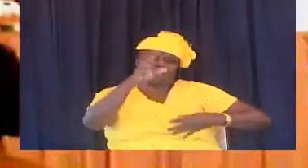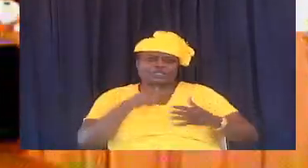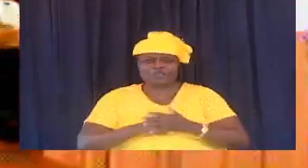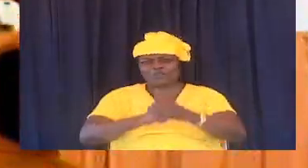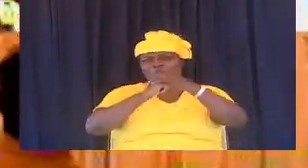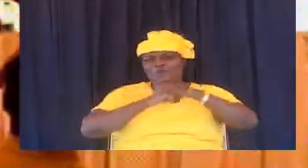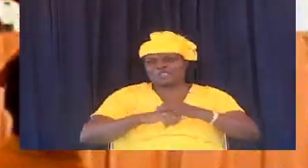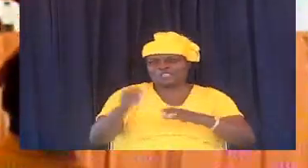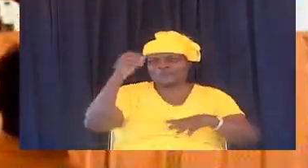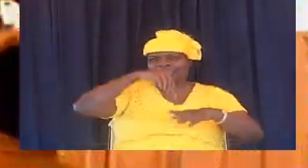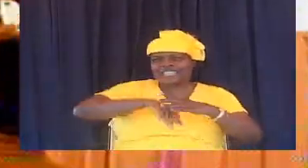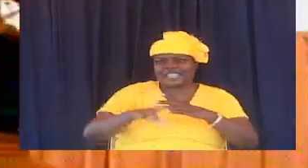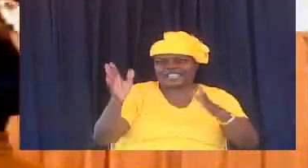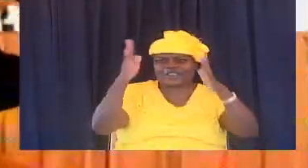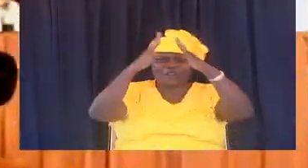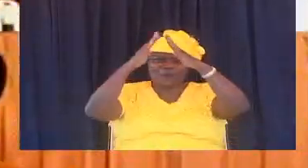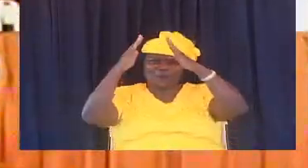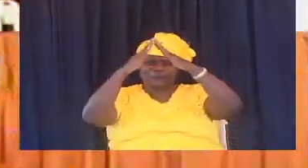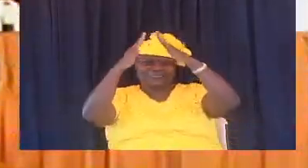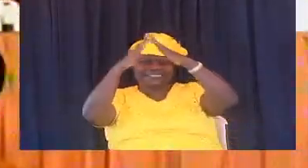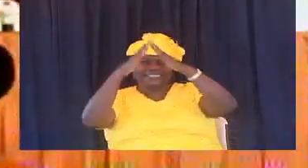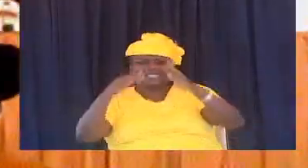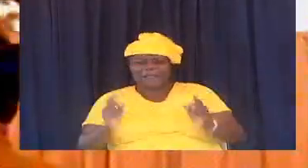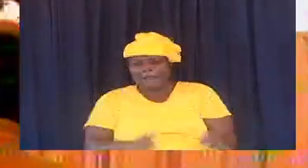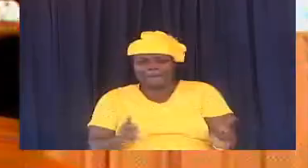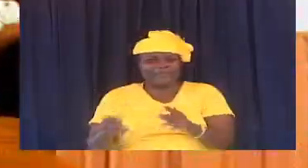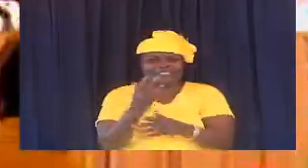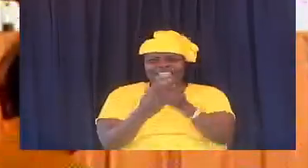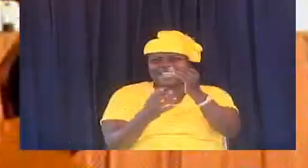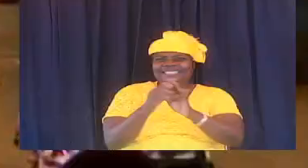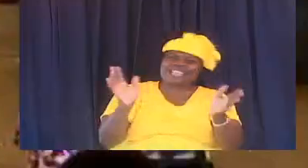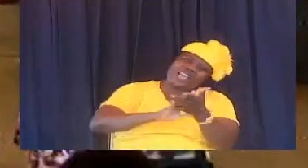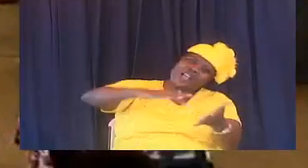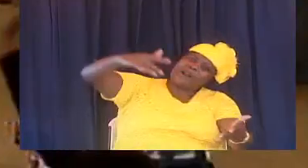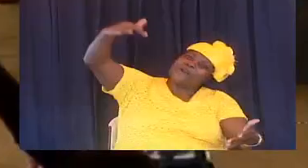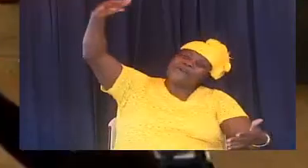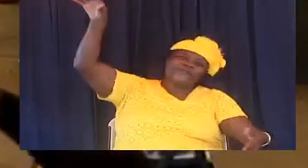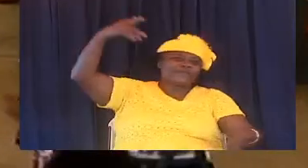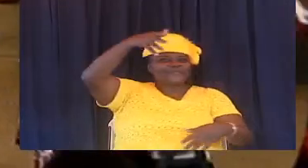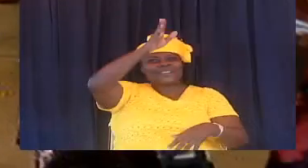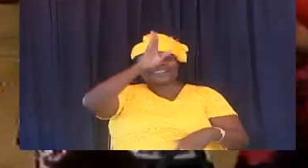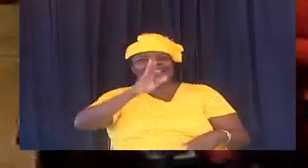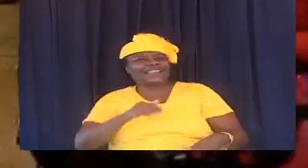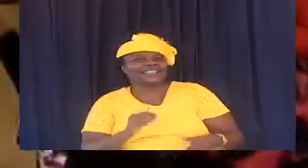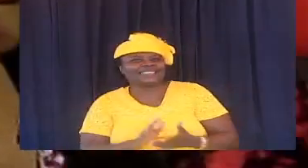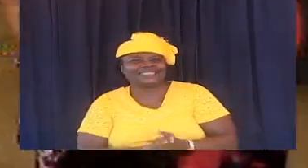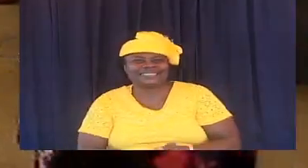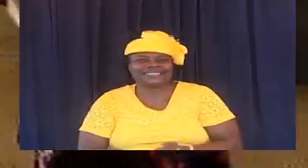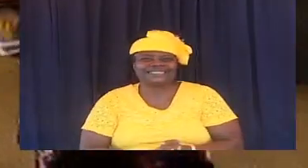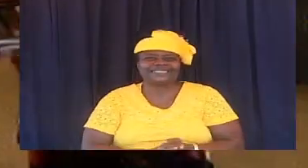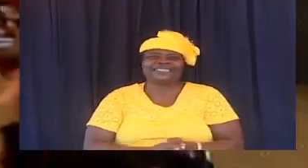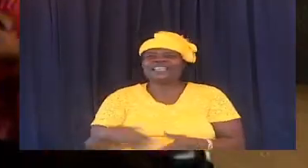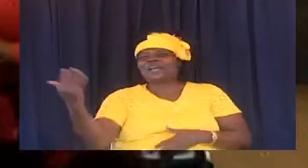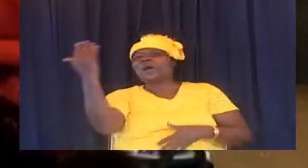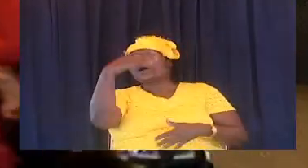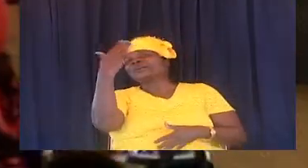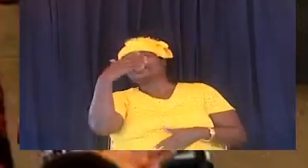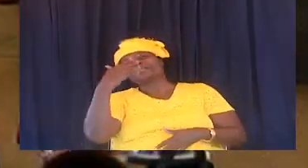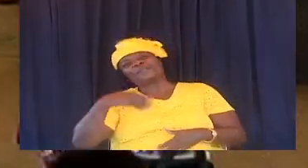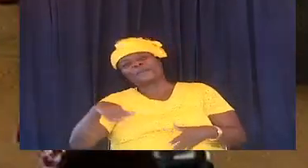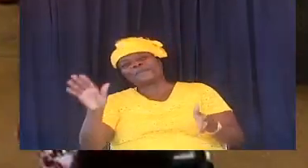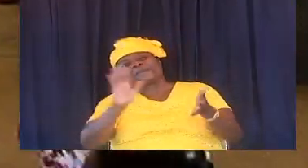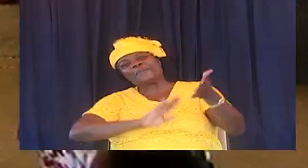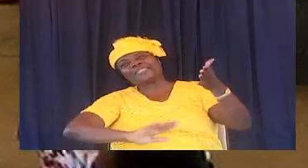house. The spirit of worship is flowing. Put your hands together and glorify God with a clap offering of praise. Praise